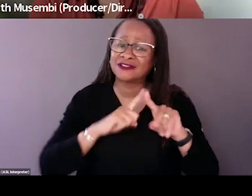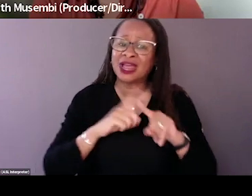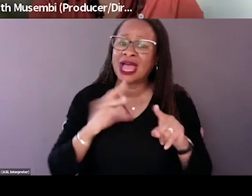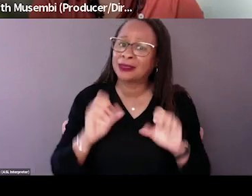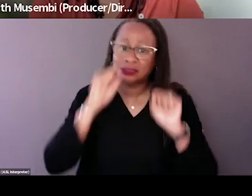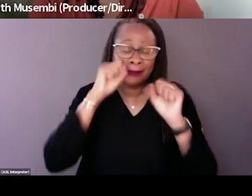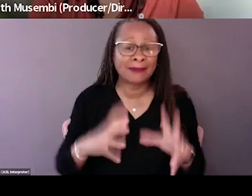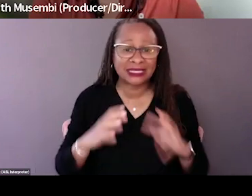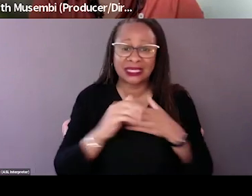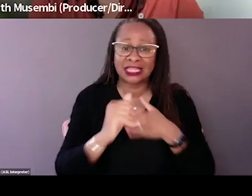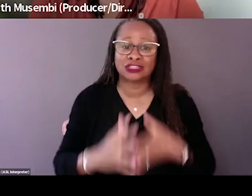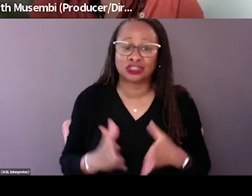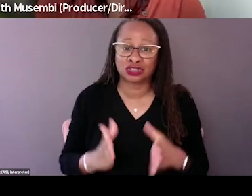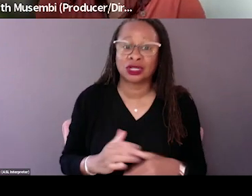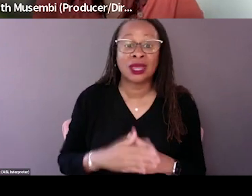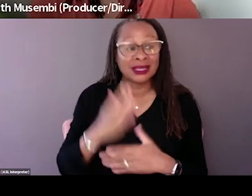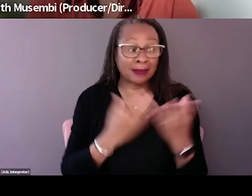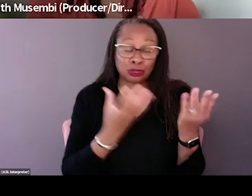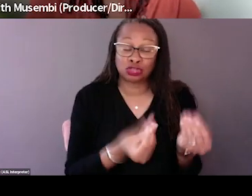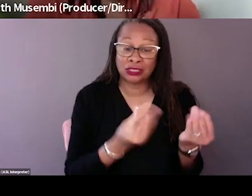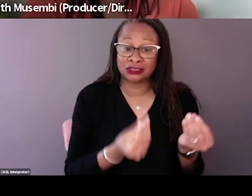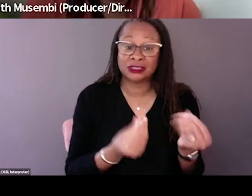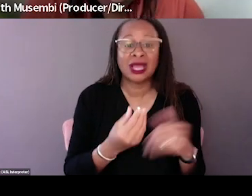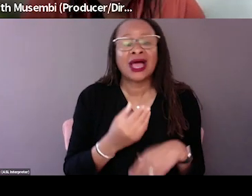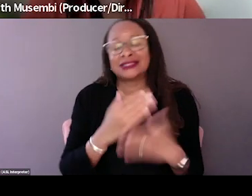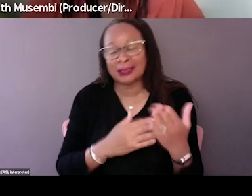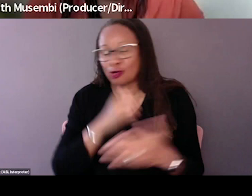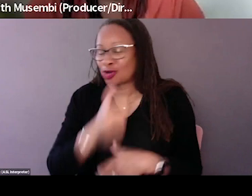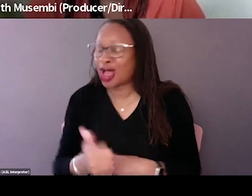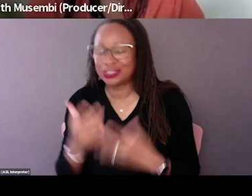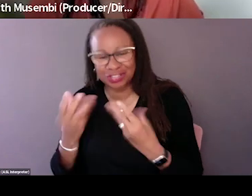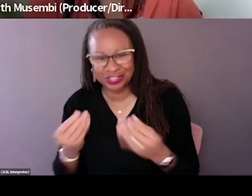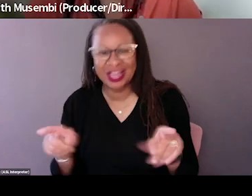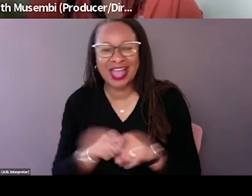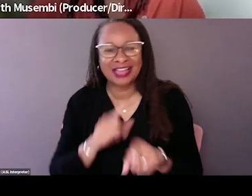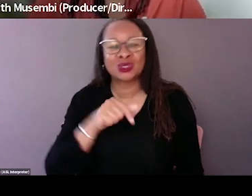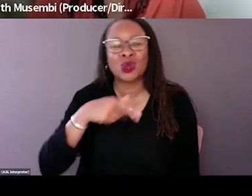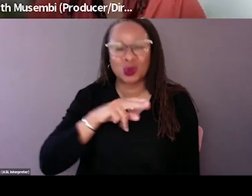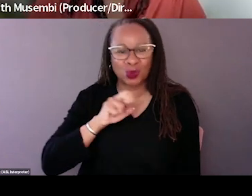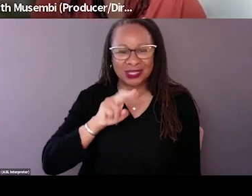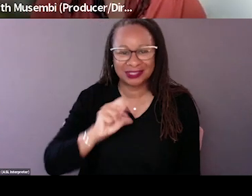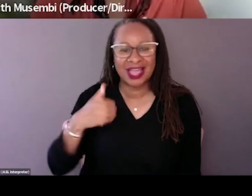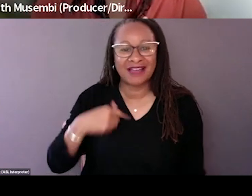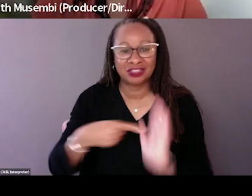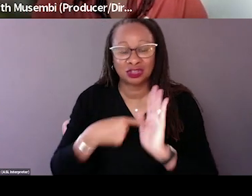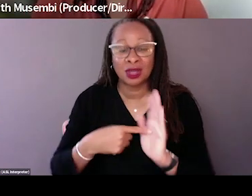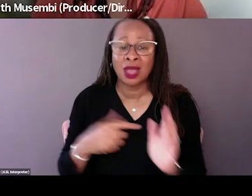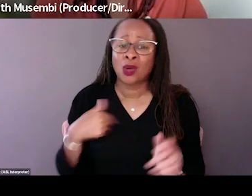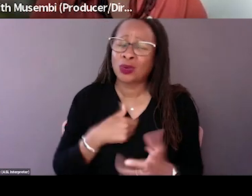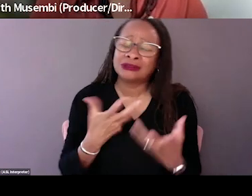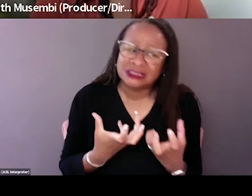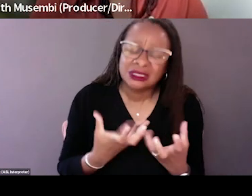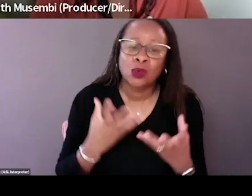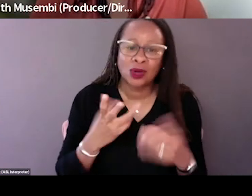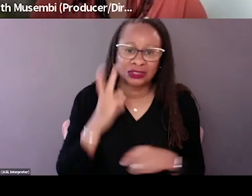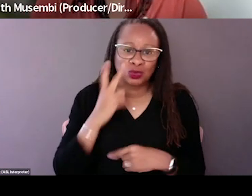Some gentle, some not so gentle, as Queens show. And I think we're all desperate to see that there are different forms